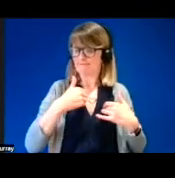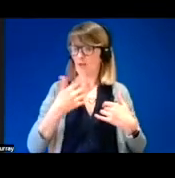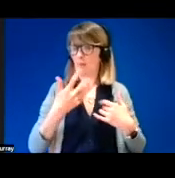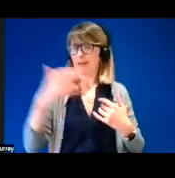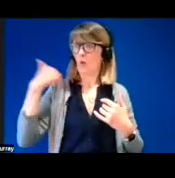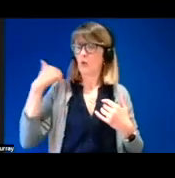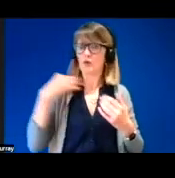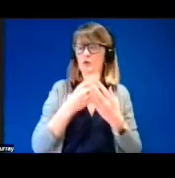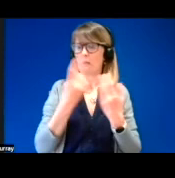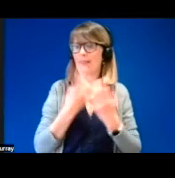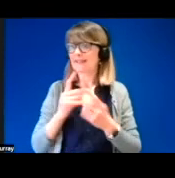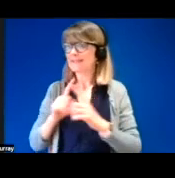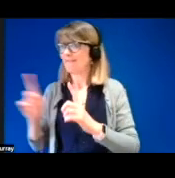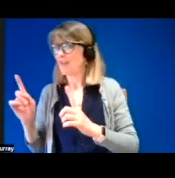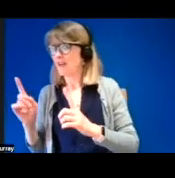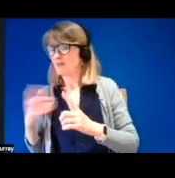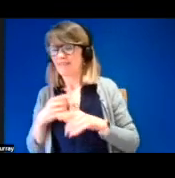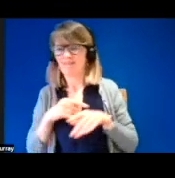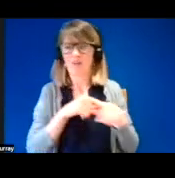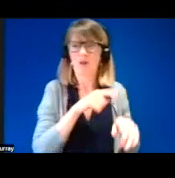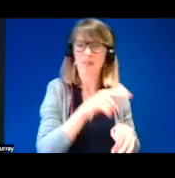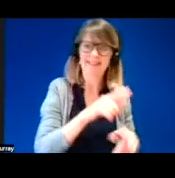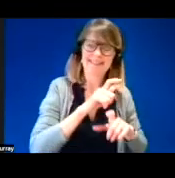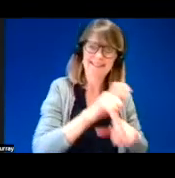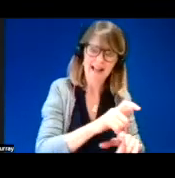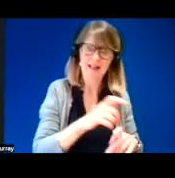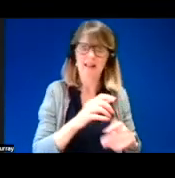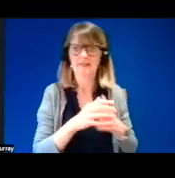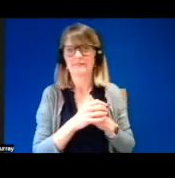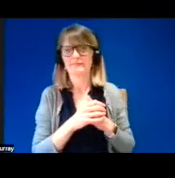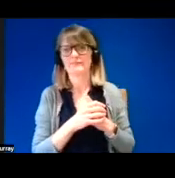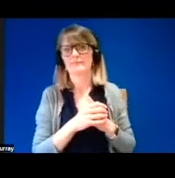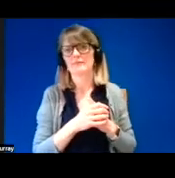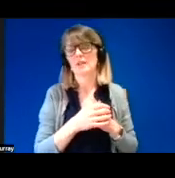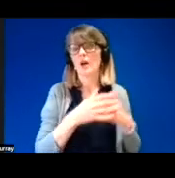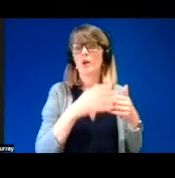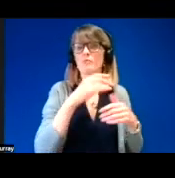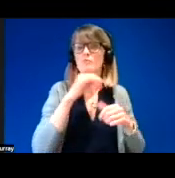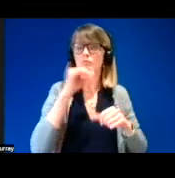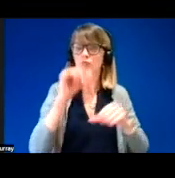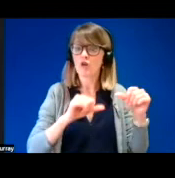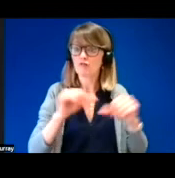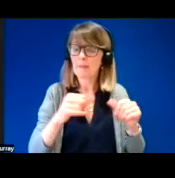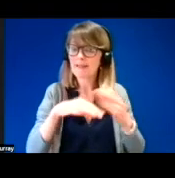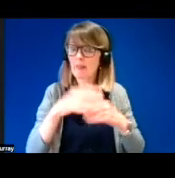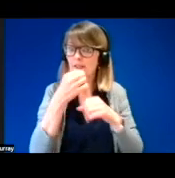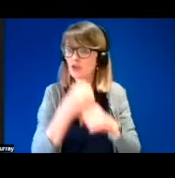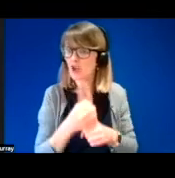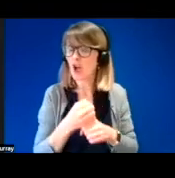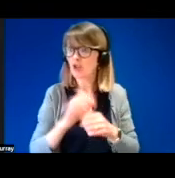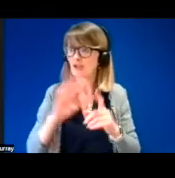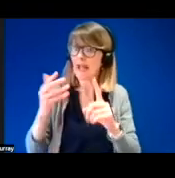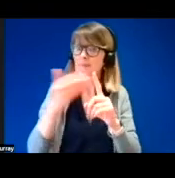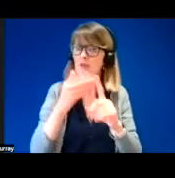Such programmes in the church as Leading Women, which Mike's already mentioned, have in recent years been aimed at